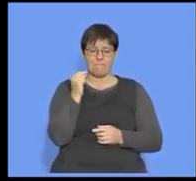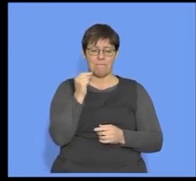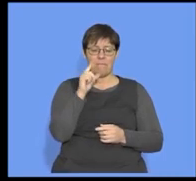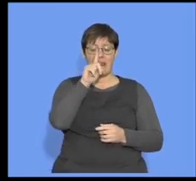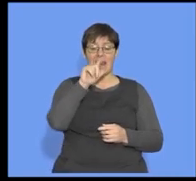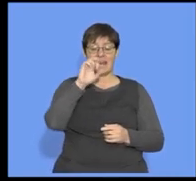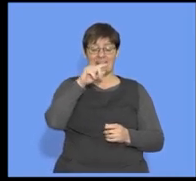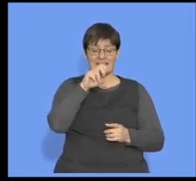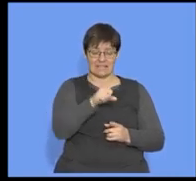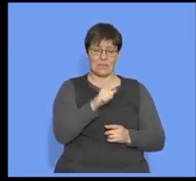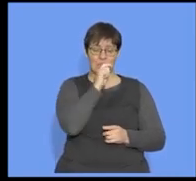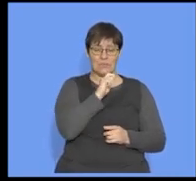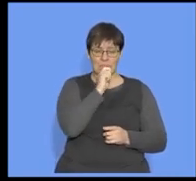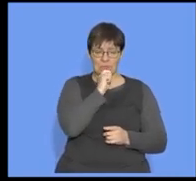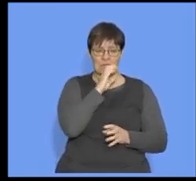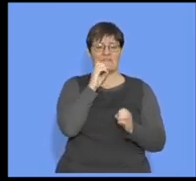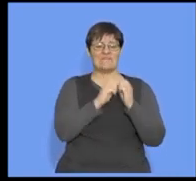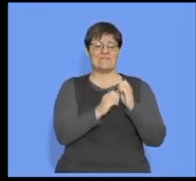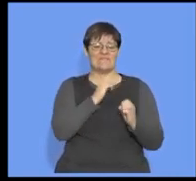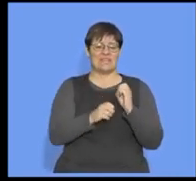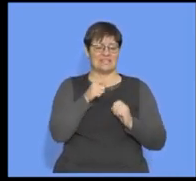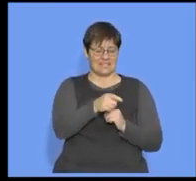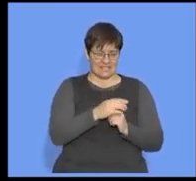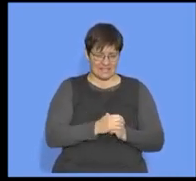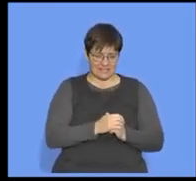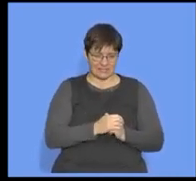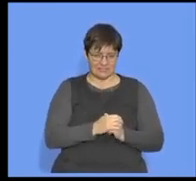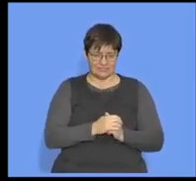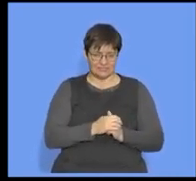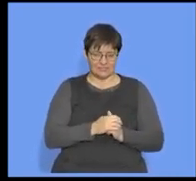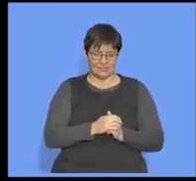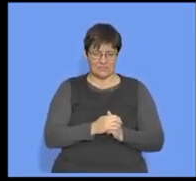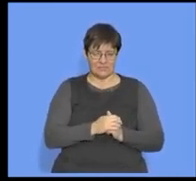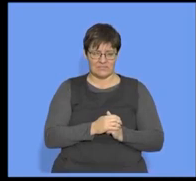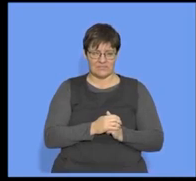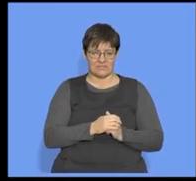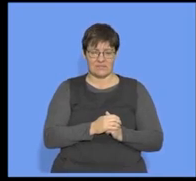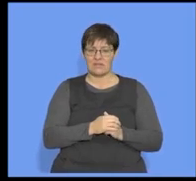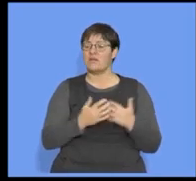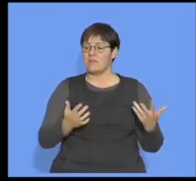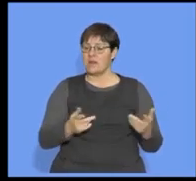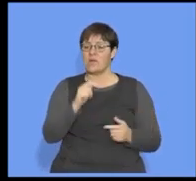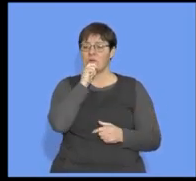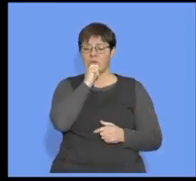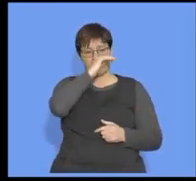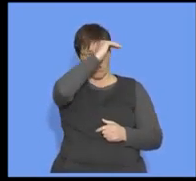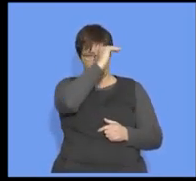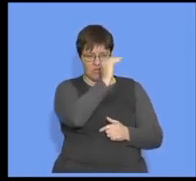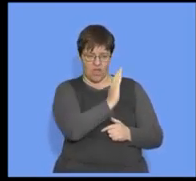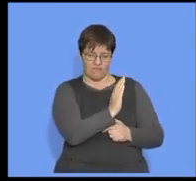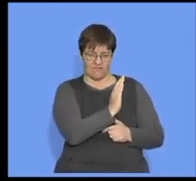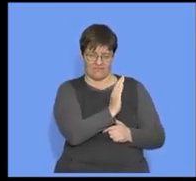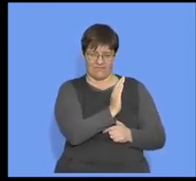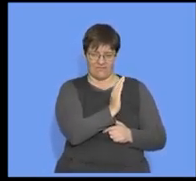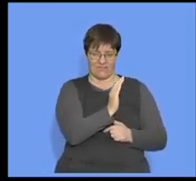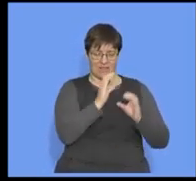Name the type of the lens used to rectify this challenge of long-sightedness. So you